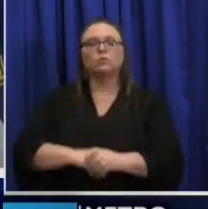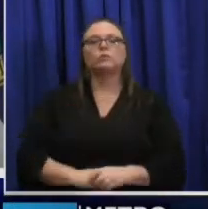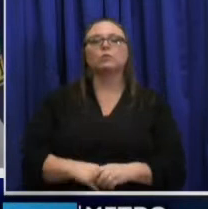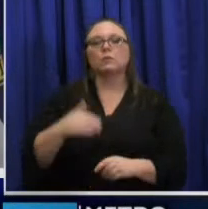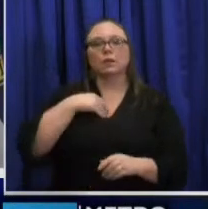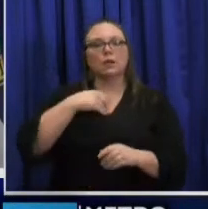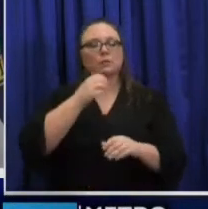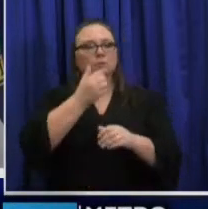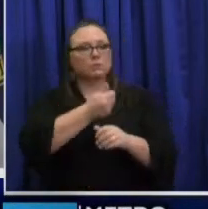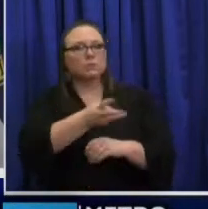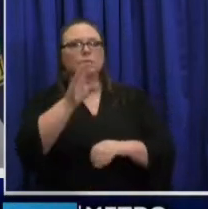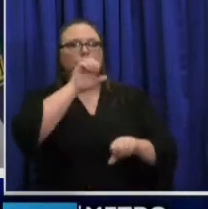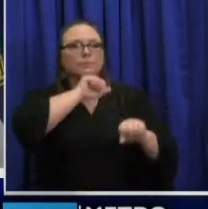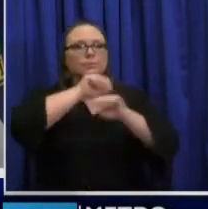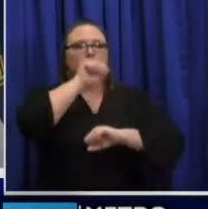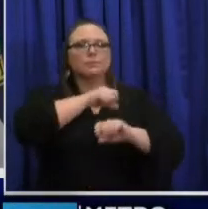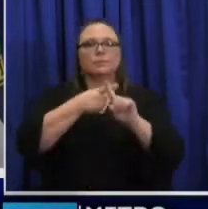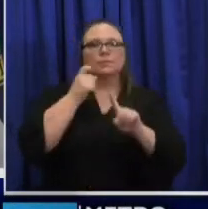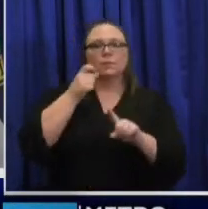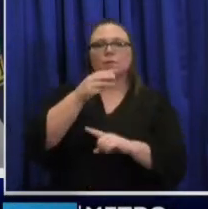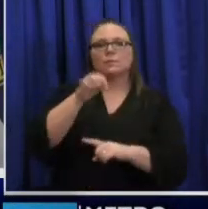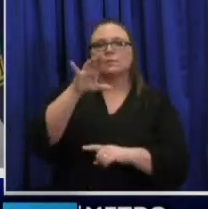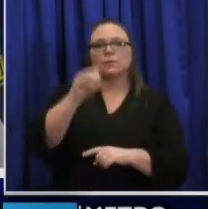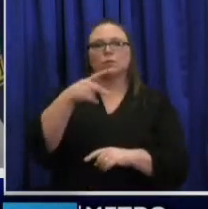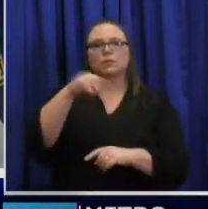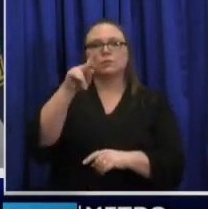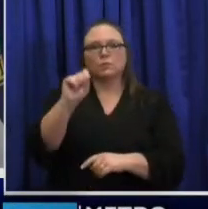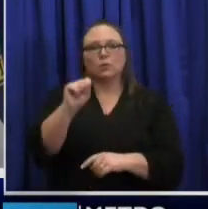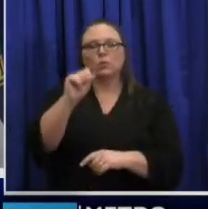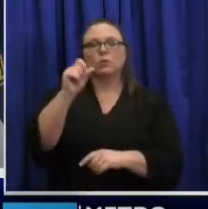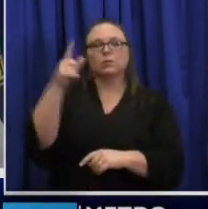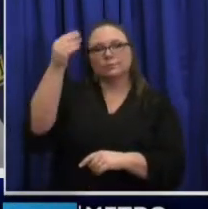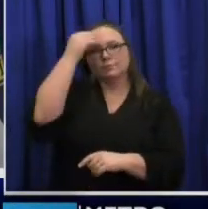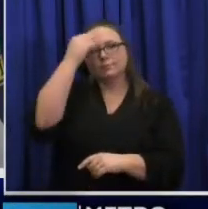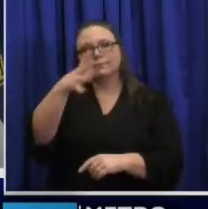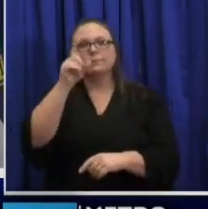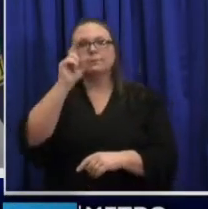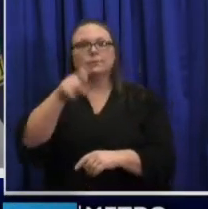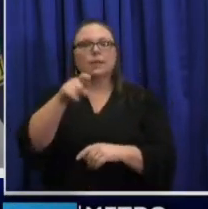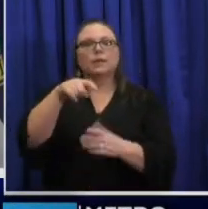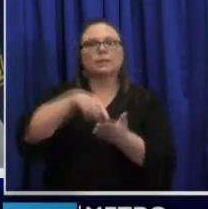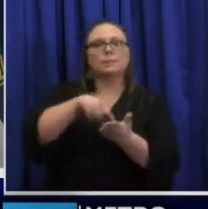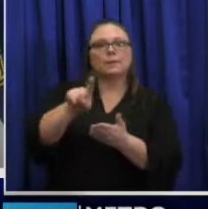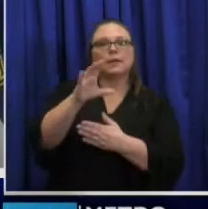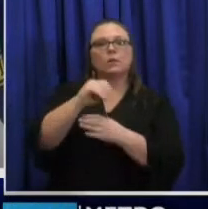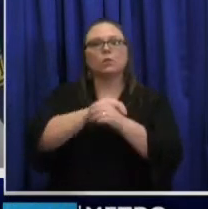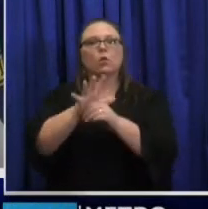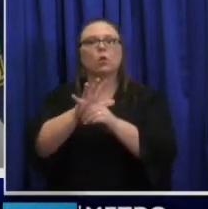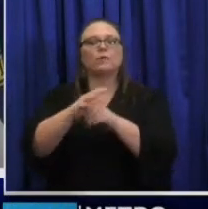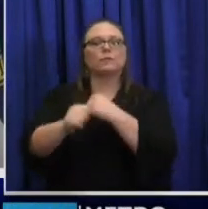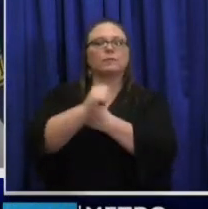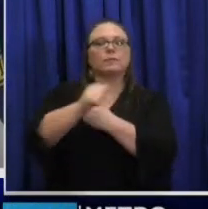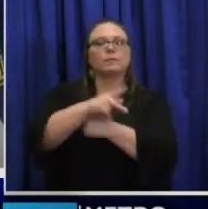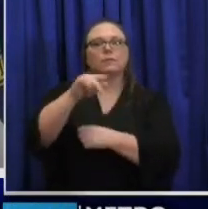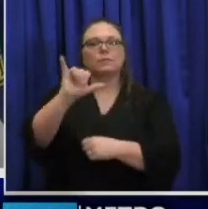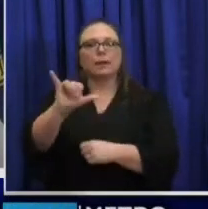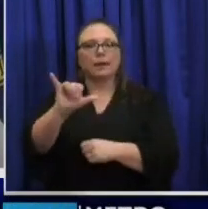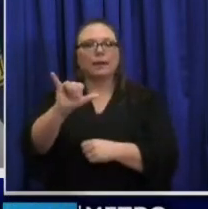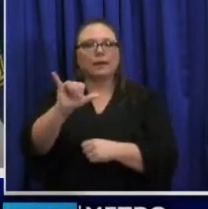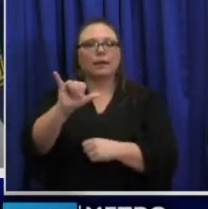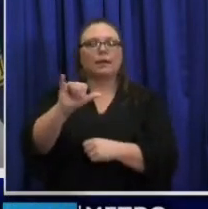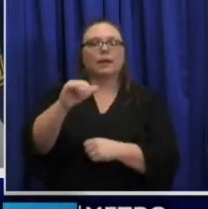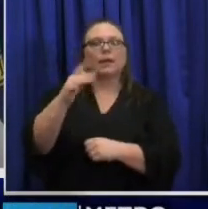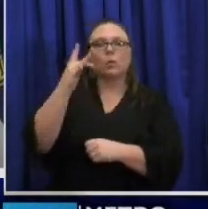lot of frustration this week from Metro Parks employees who were told they had to repay their COVID-19 hazard pay bonuses, all because